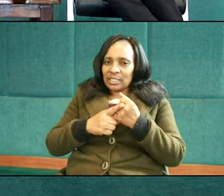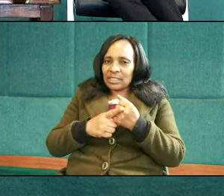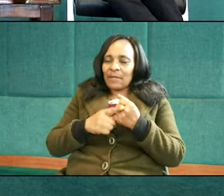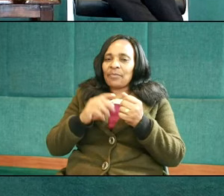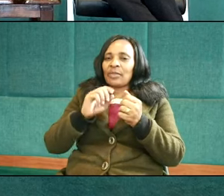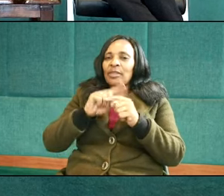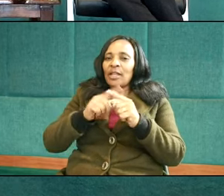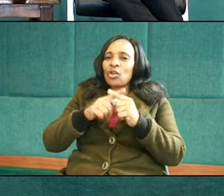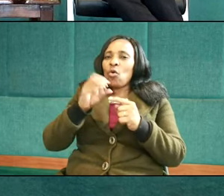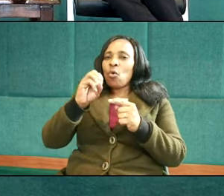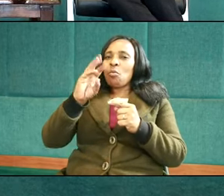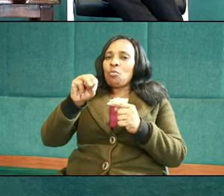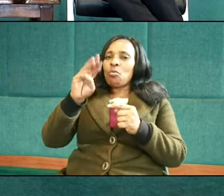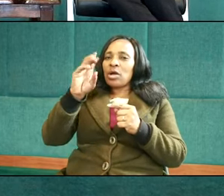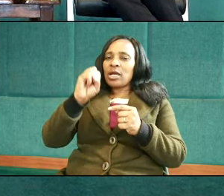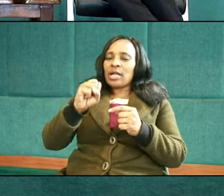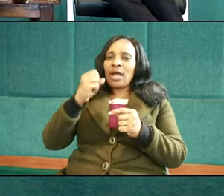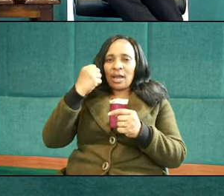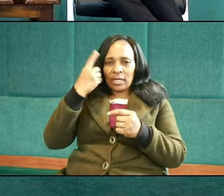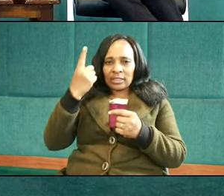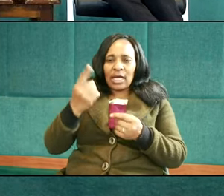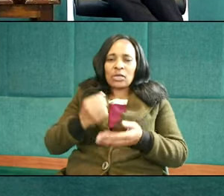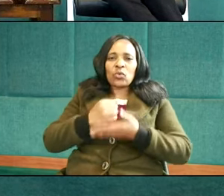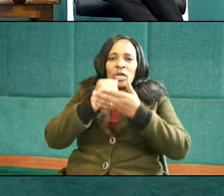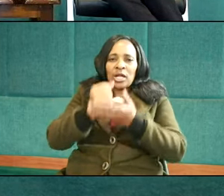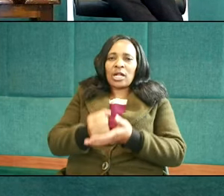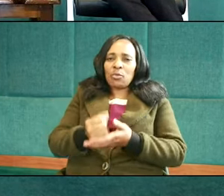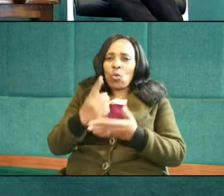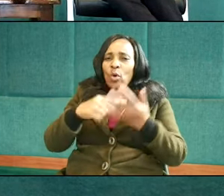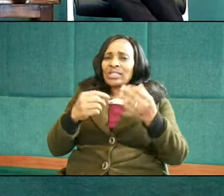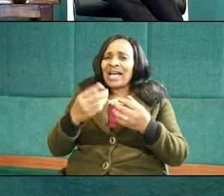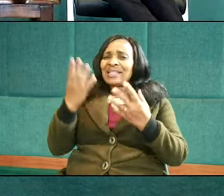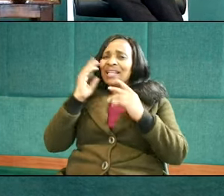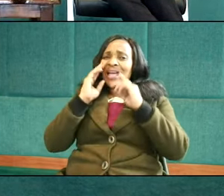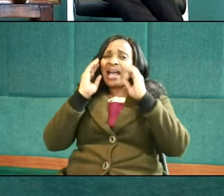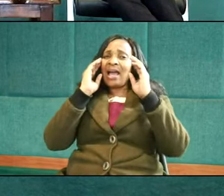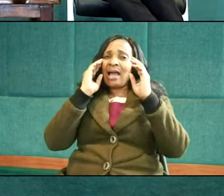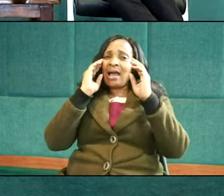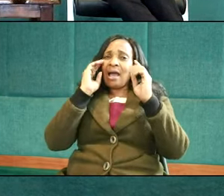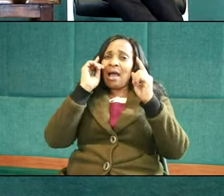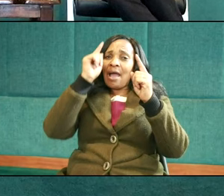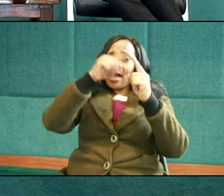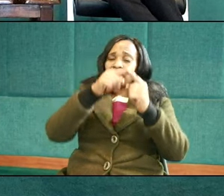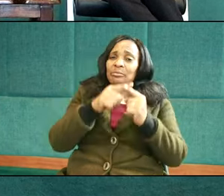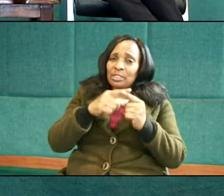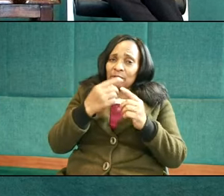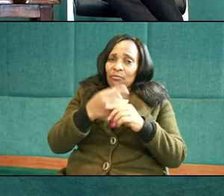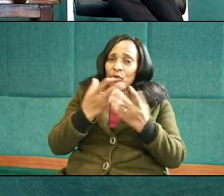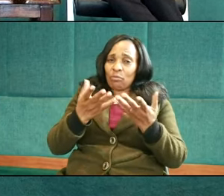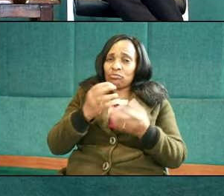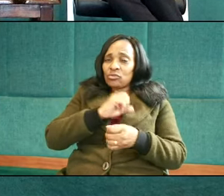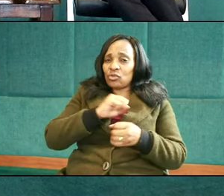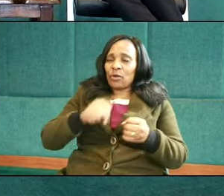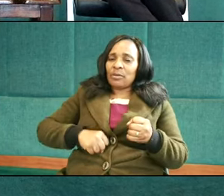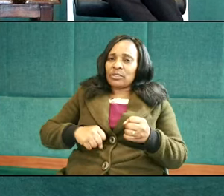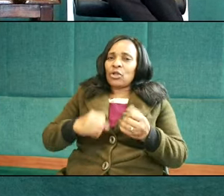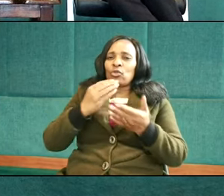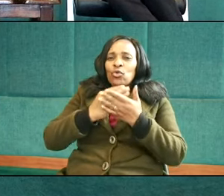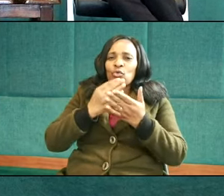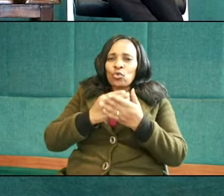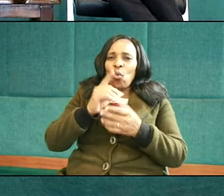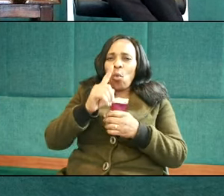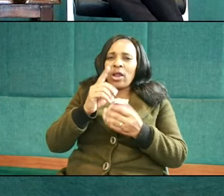us to understand what are some of the aspects from Solomon's story that we learn about. Absolutely, and this verse is one